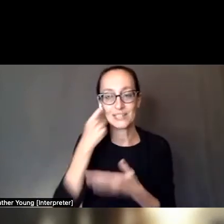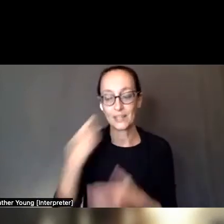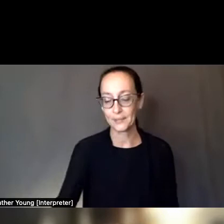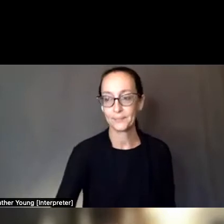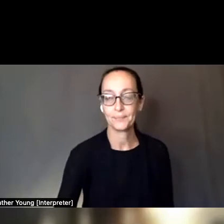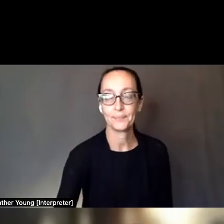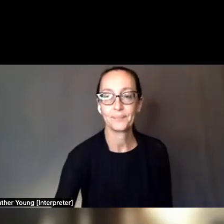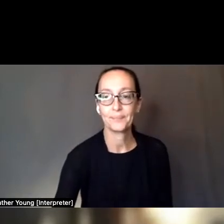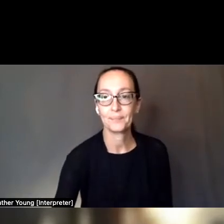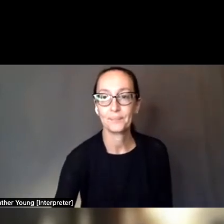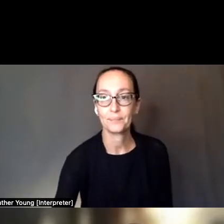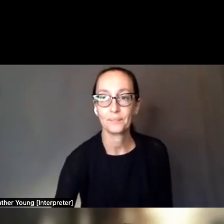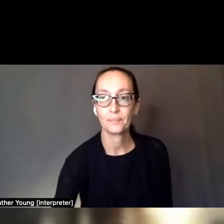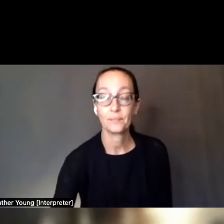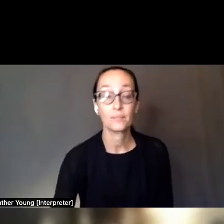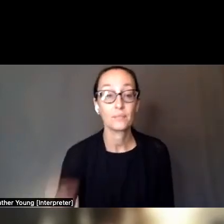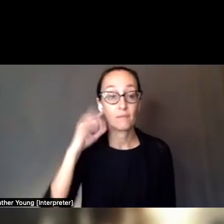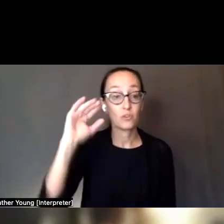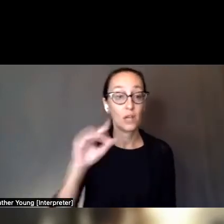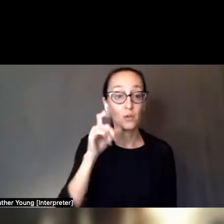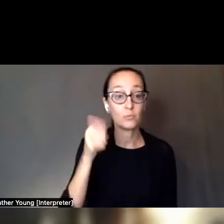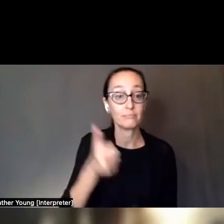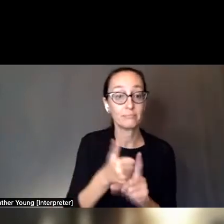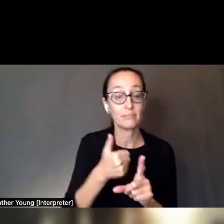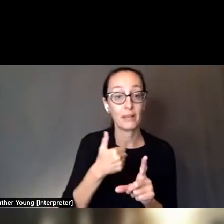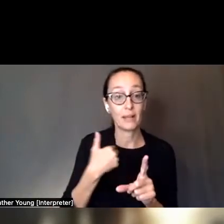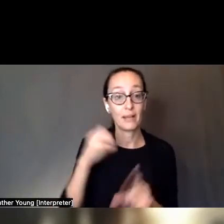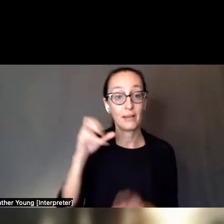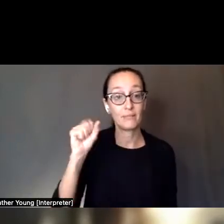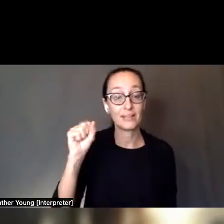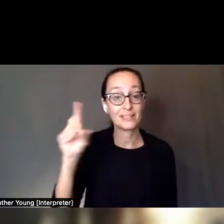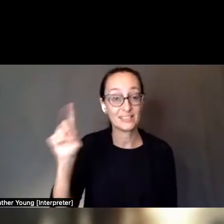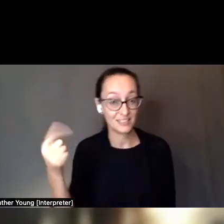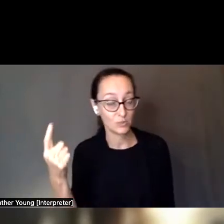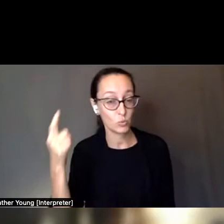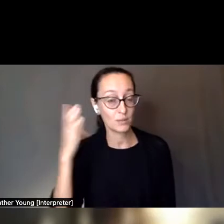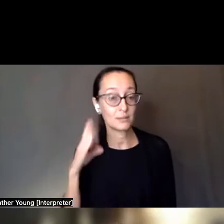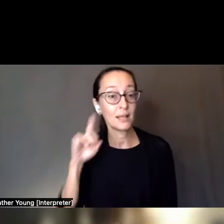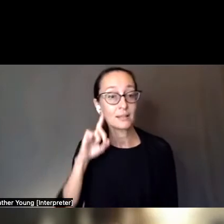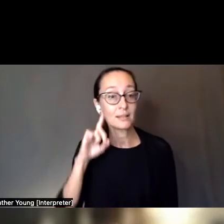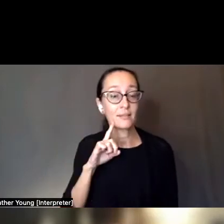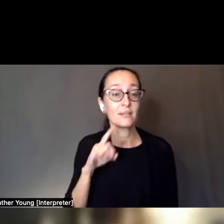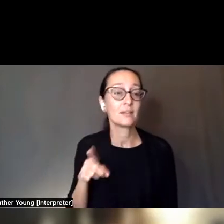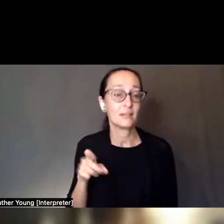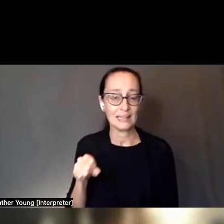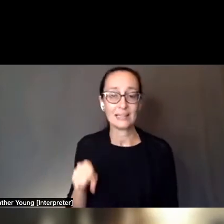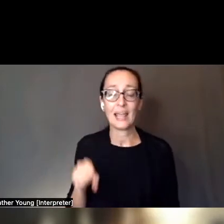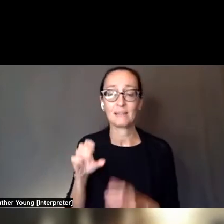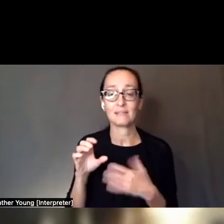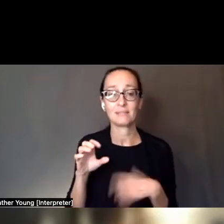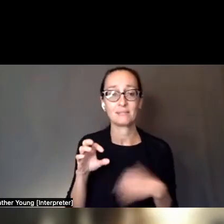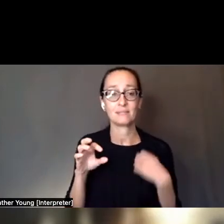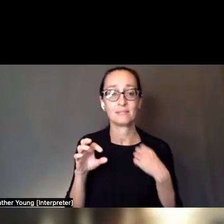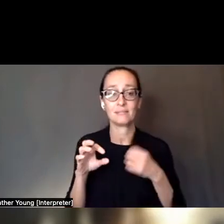For a child with SSD, they are at risk for progression, sometimes in their better